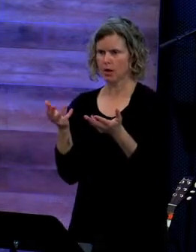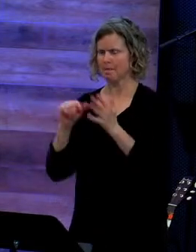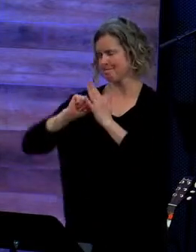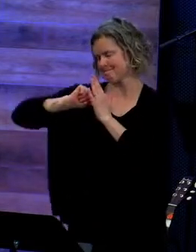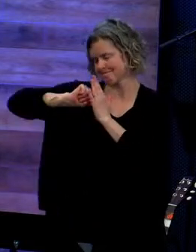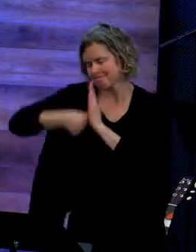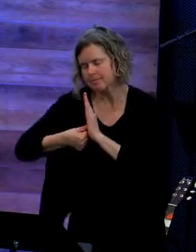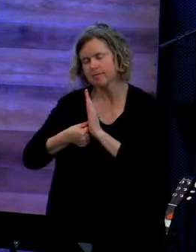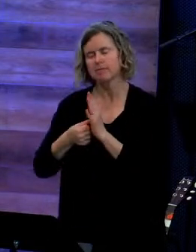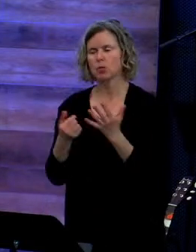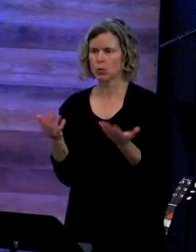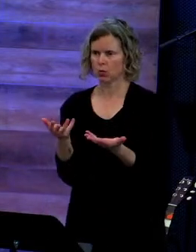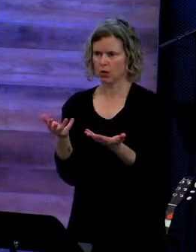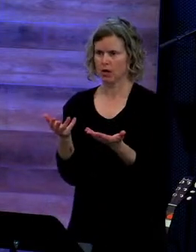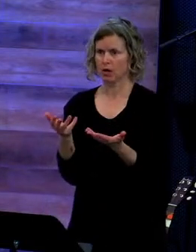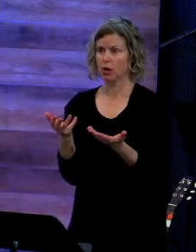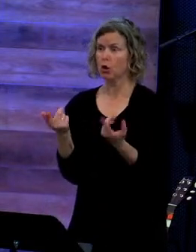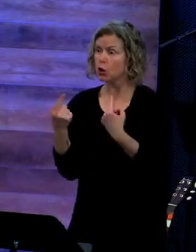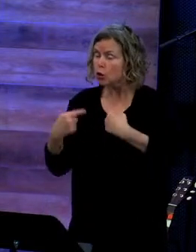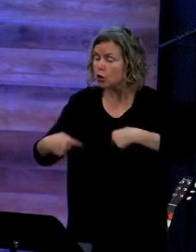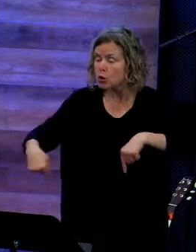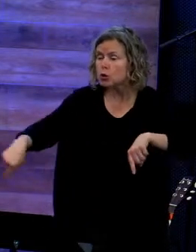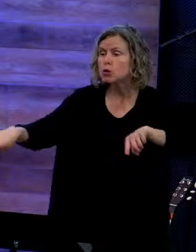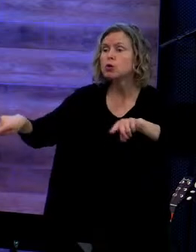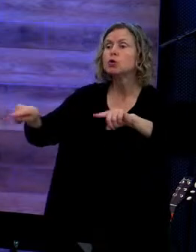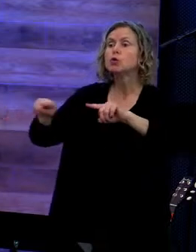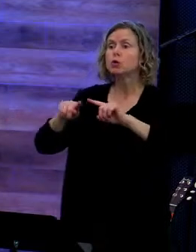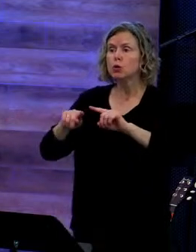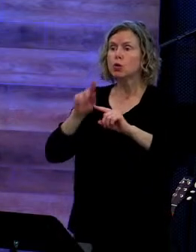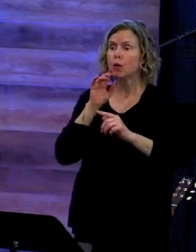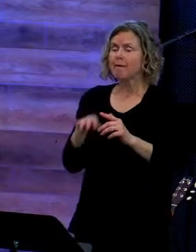to Jesus, by trusting